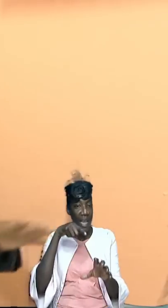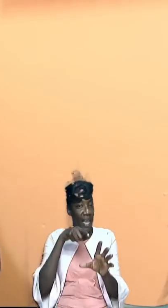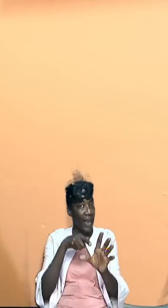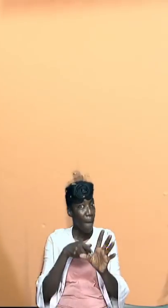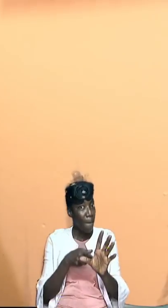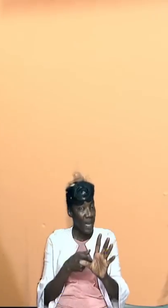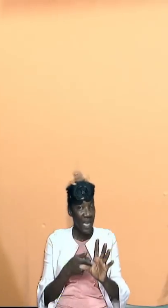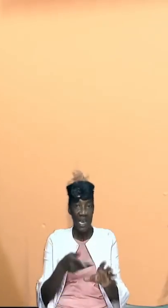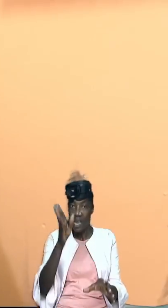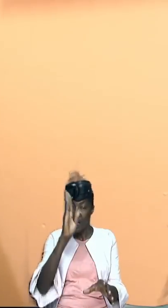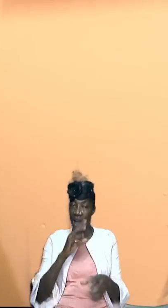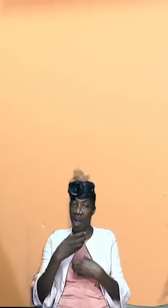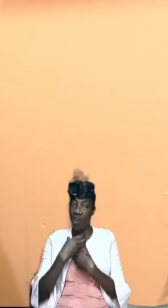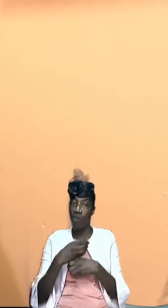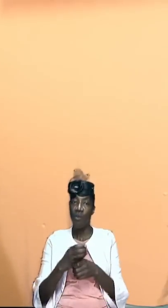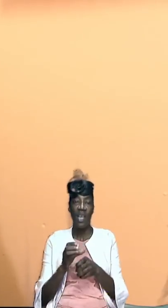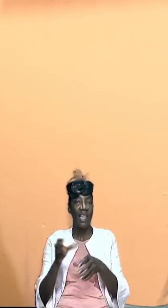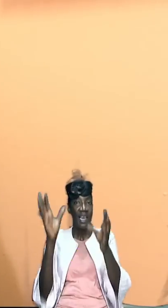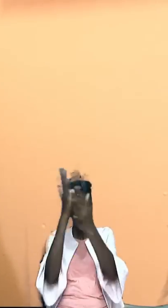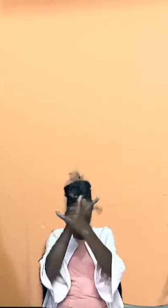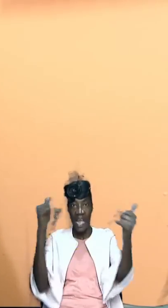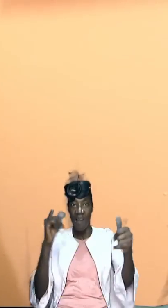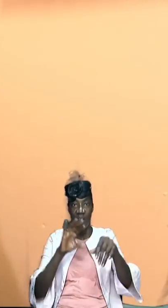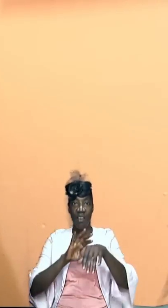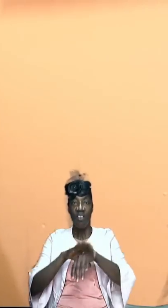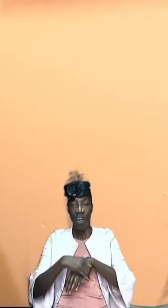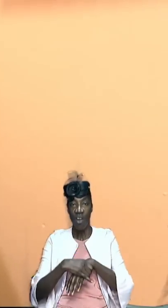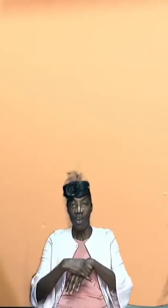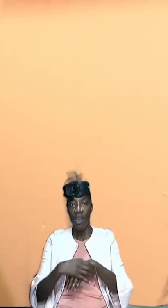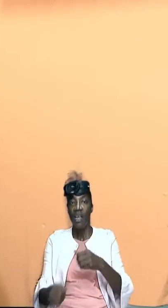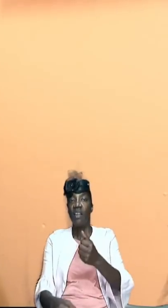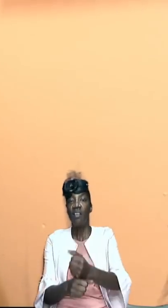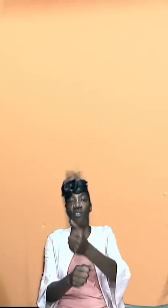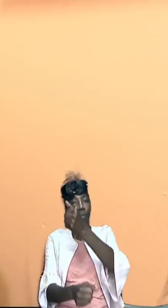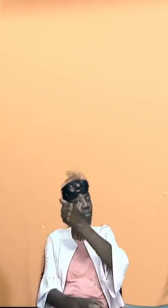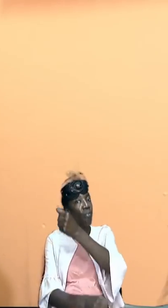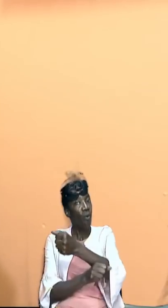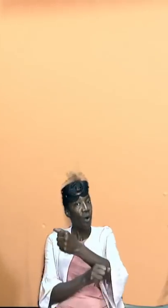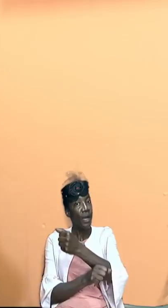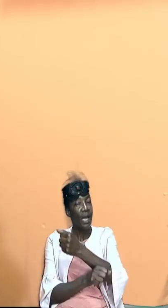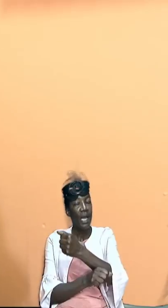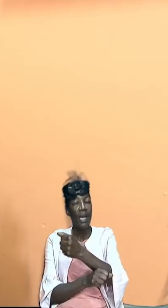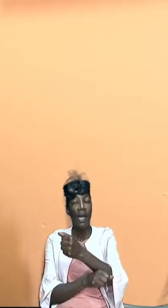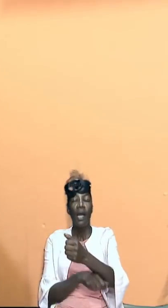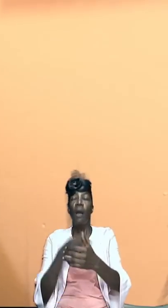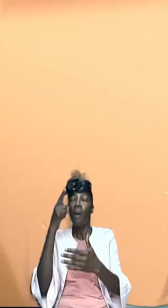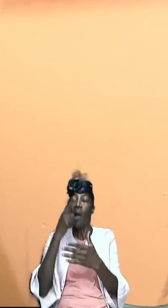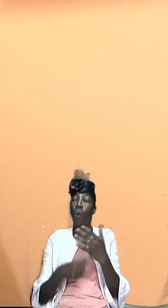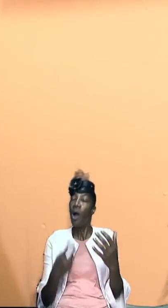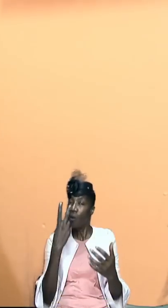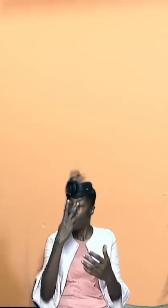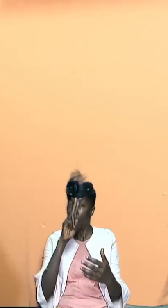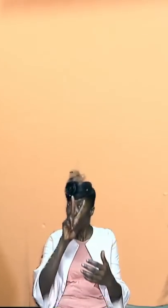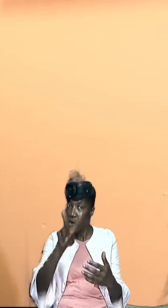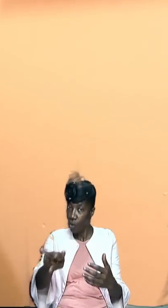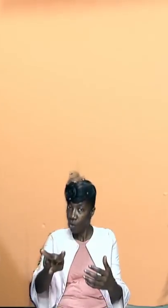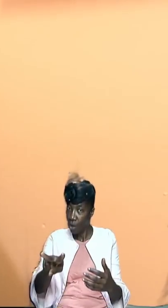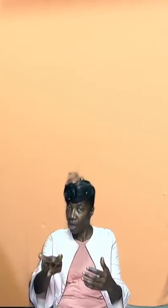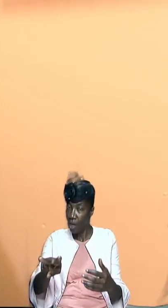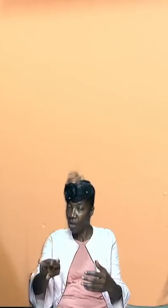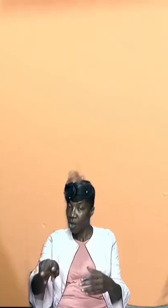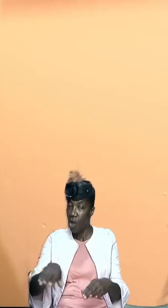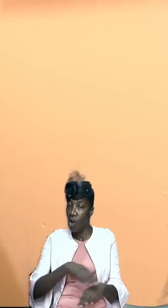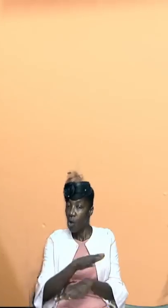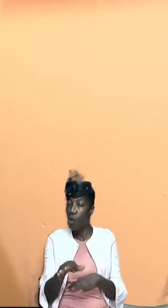created the heavens and the earth, it is being supported by what we have looked at over the past